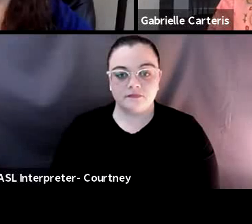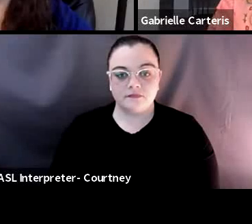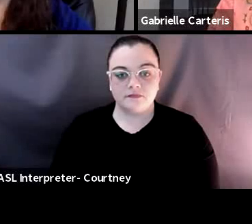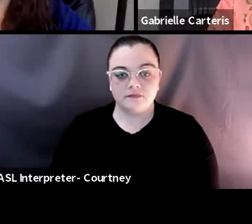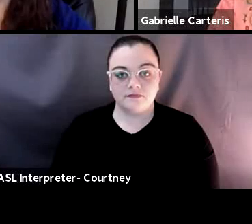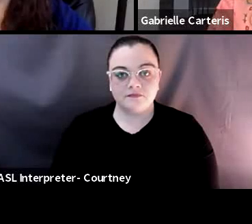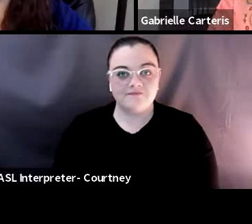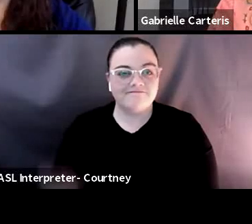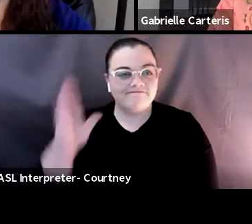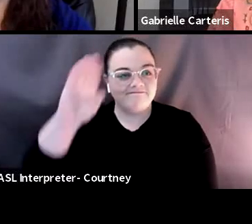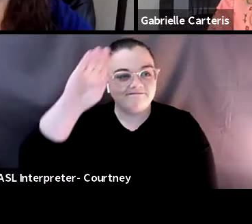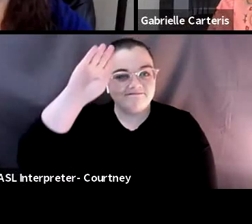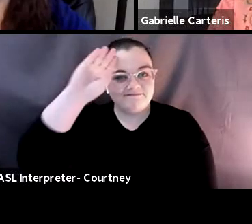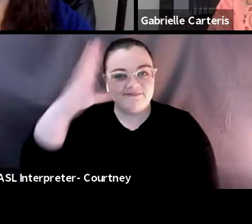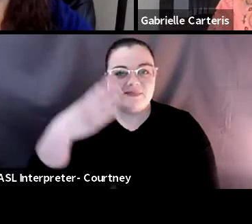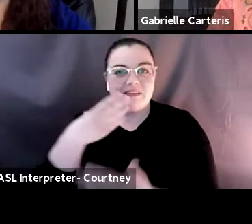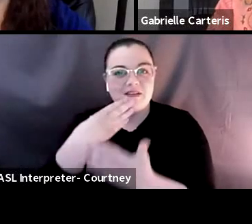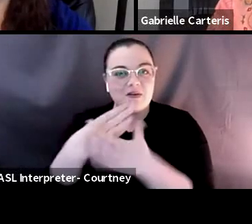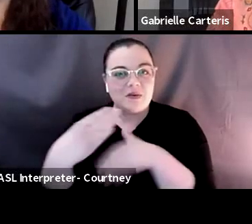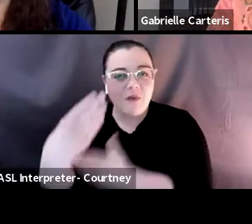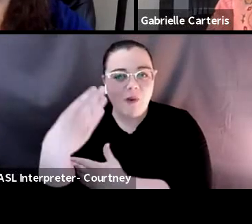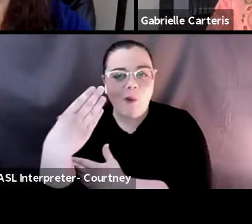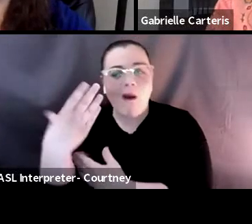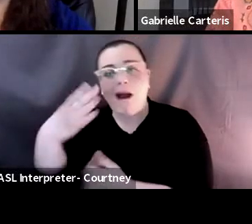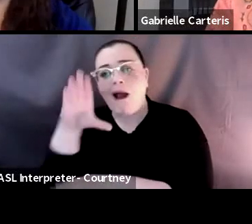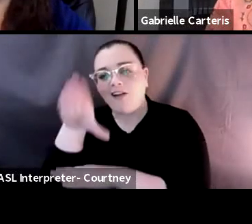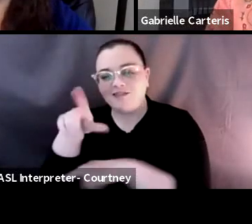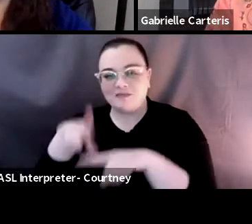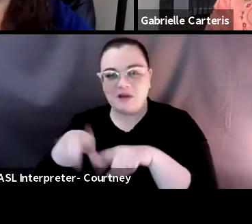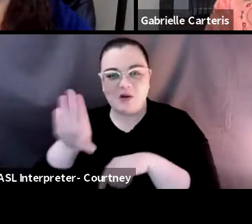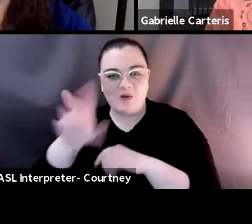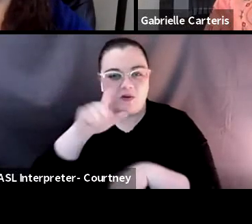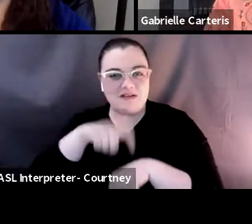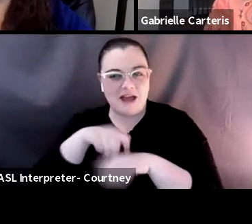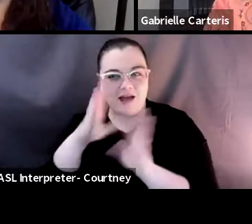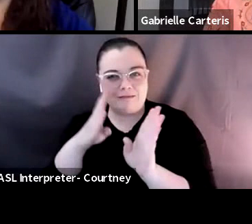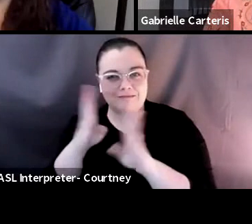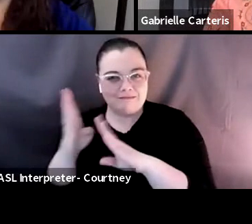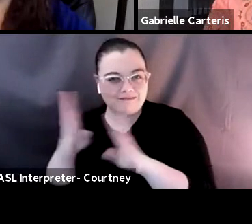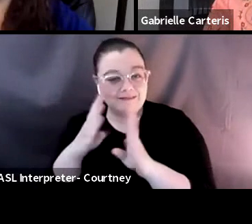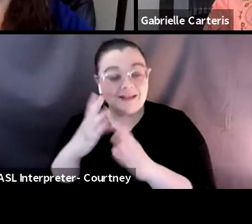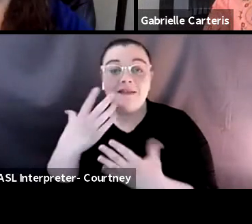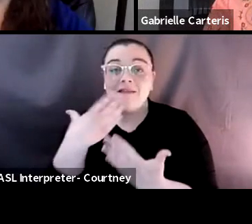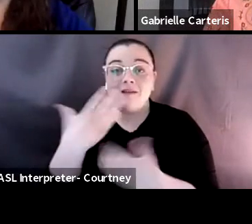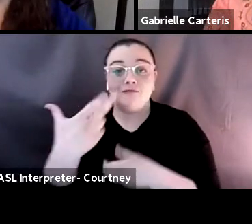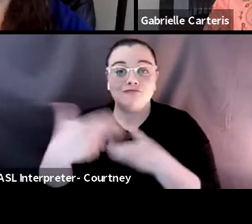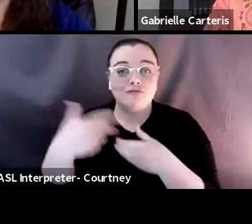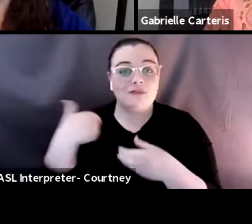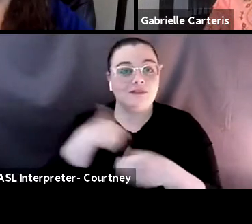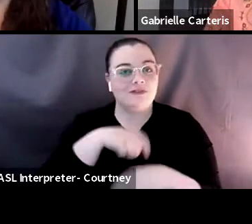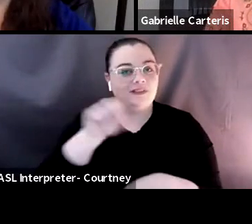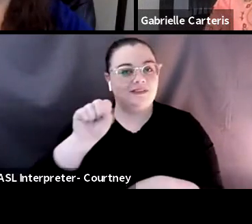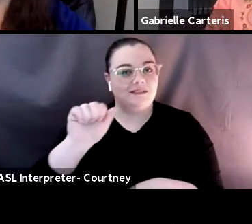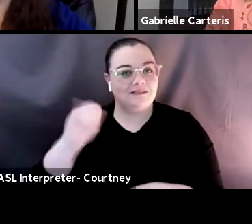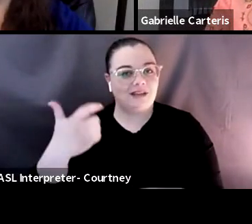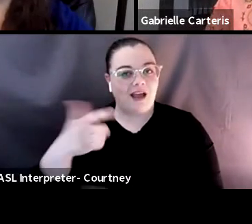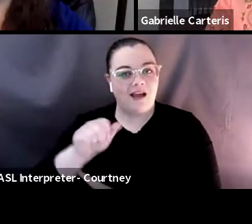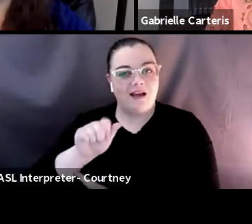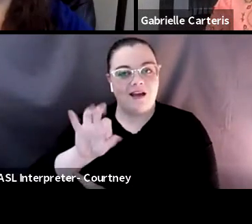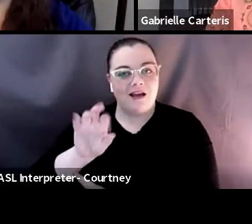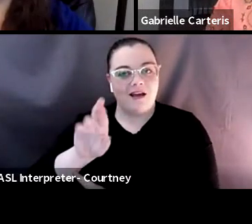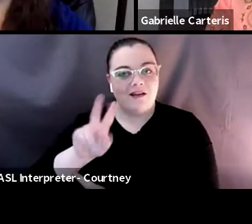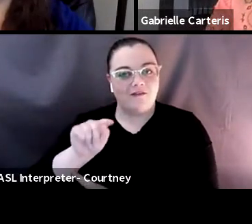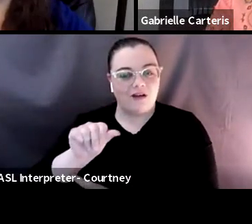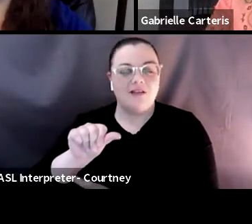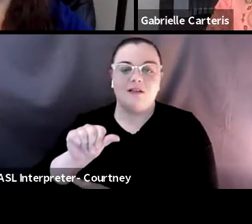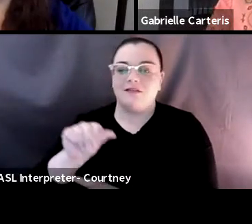Good morning or afternoon, depending on your time zone, and thank you for joining us on this SAG-AFTRA live stream on YouTube. To stay informed